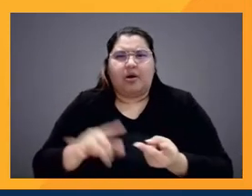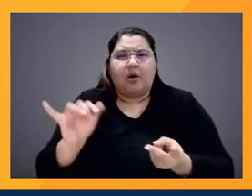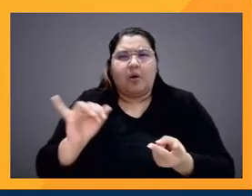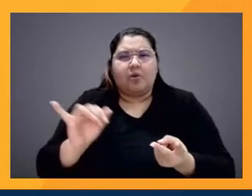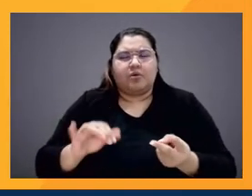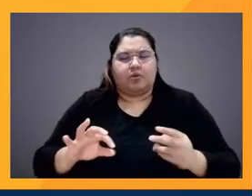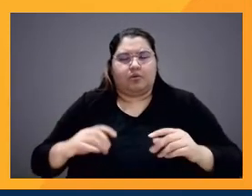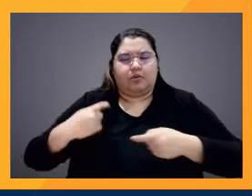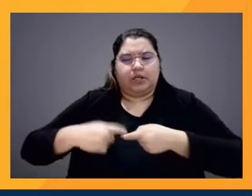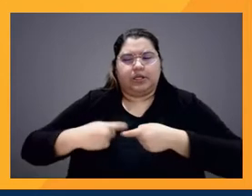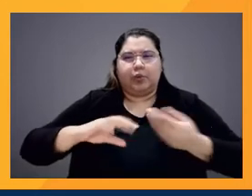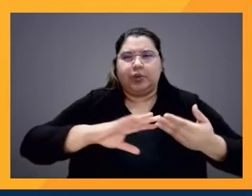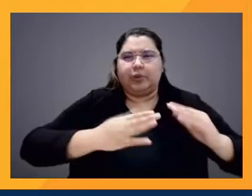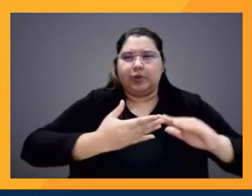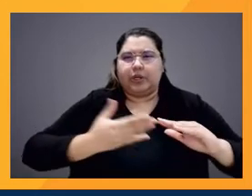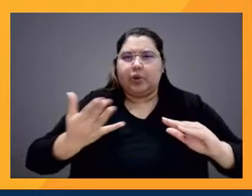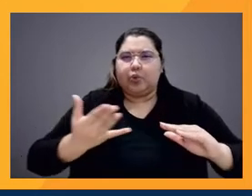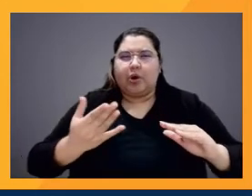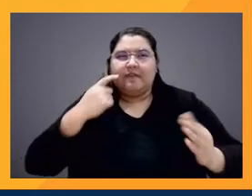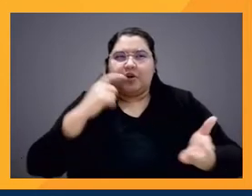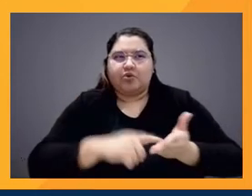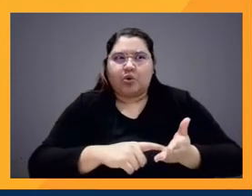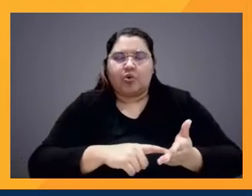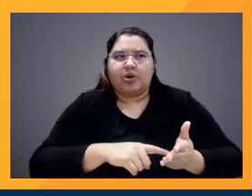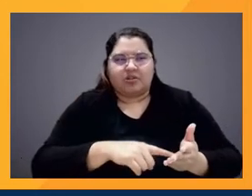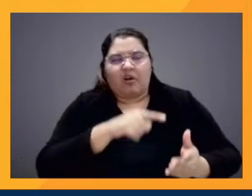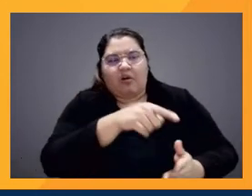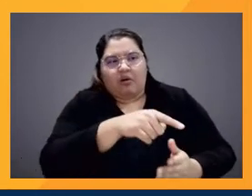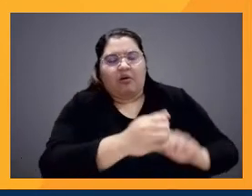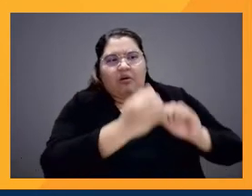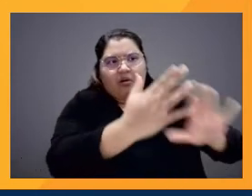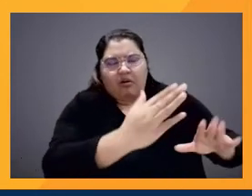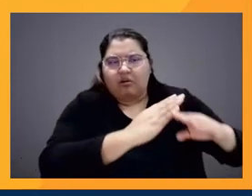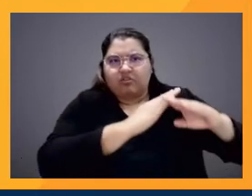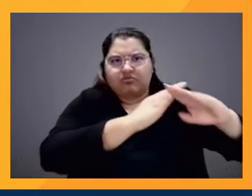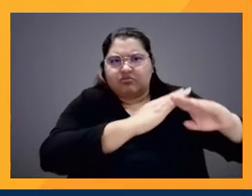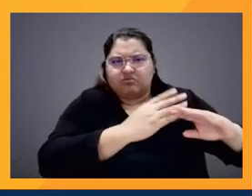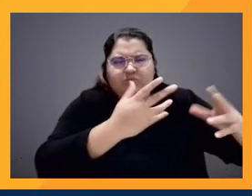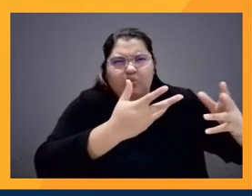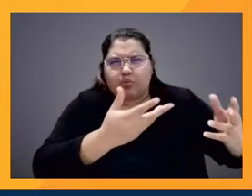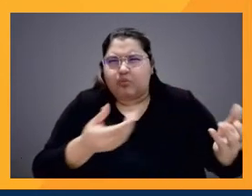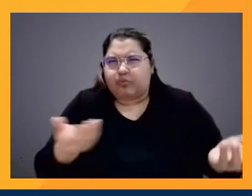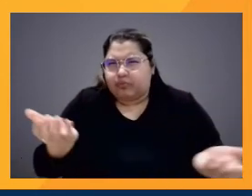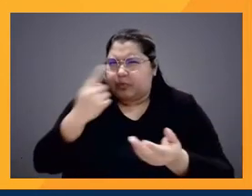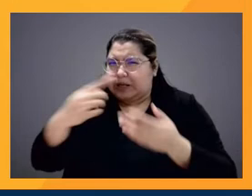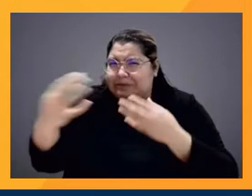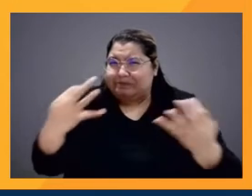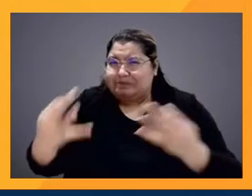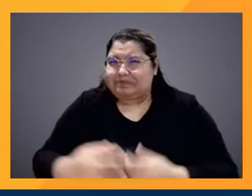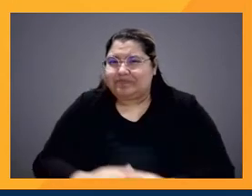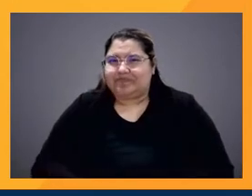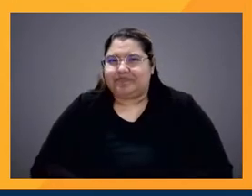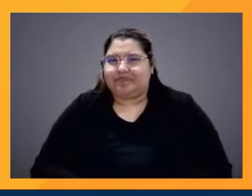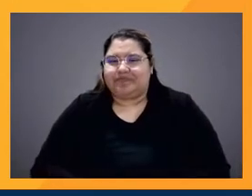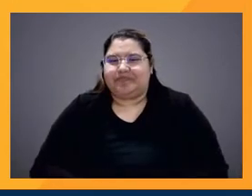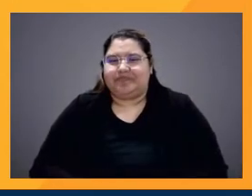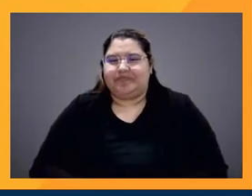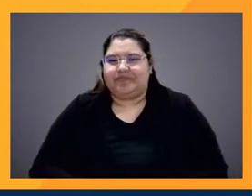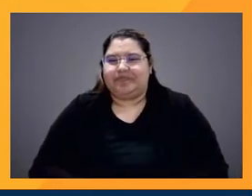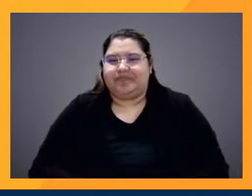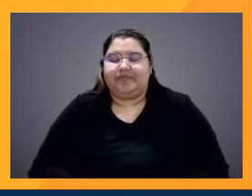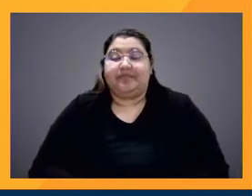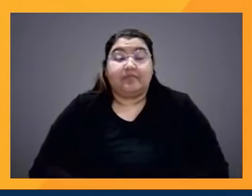overwhelmingly family caregivers, of which there are 48 million in America. For Hispanics and Latinas, family caregivers tend to